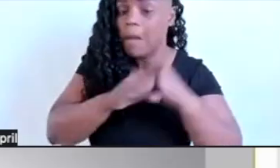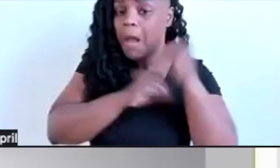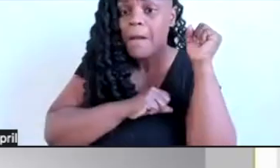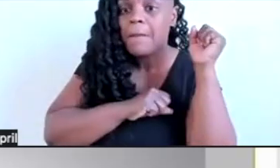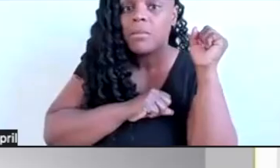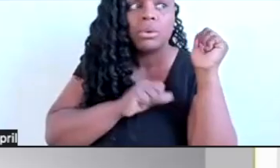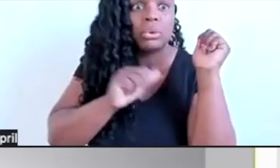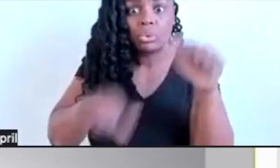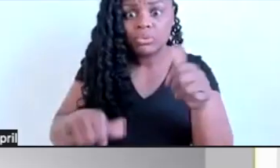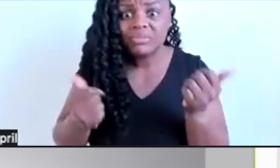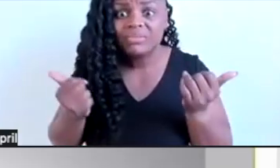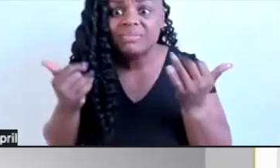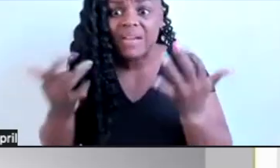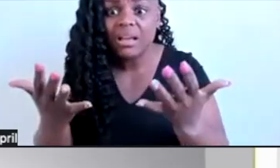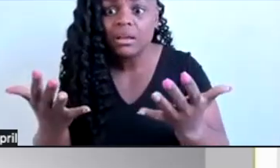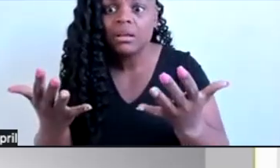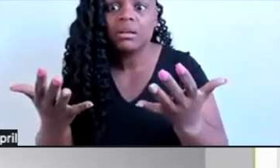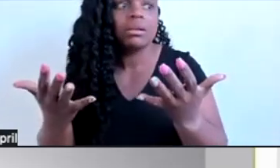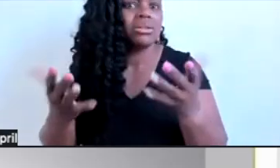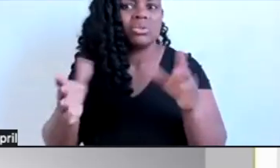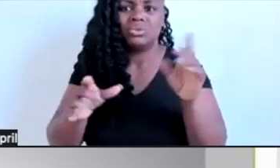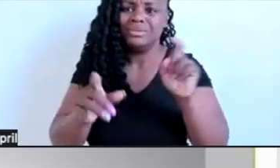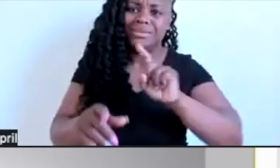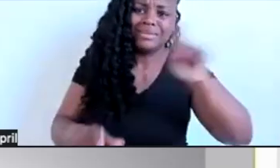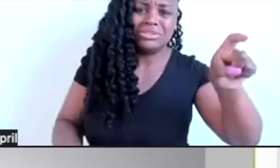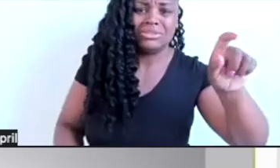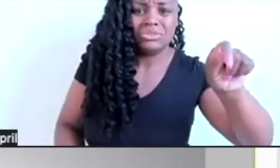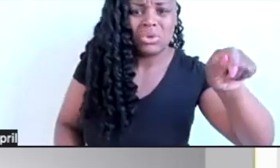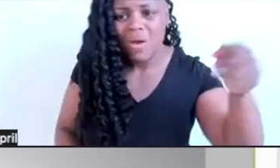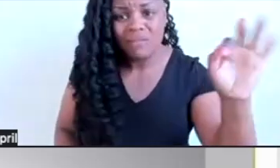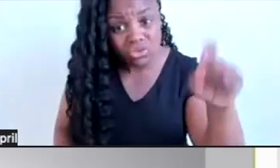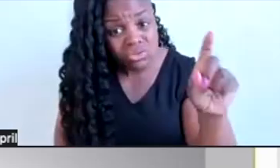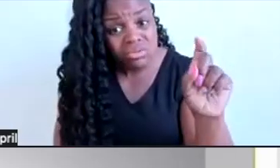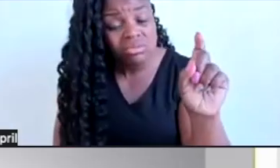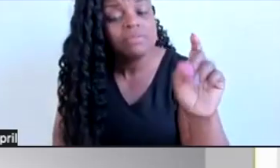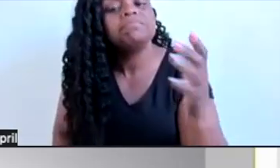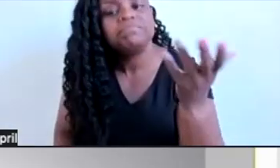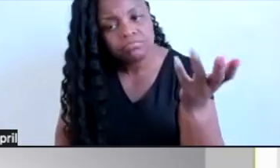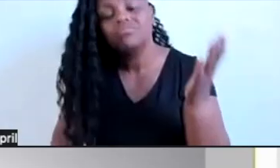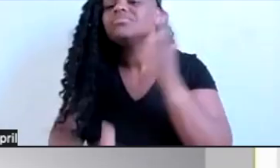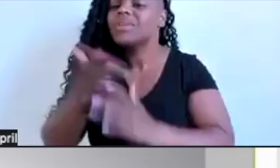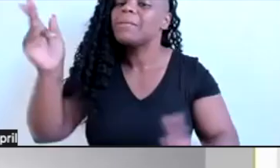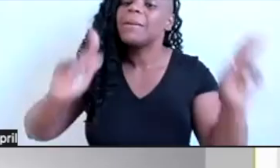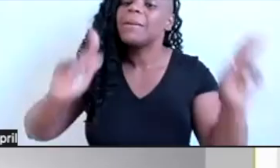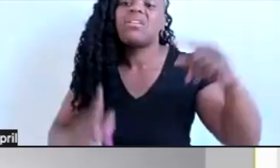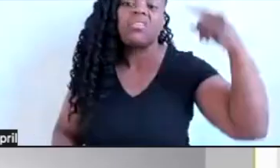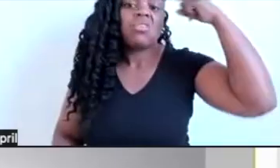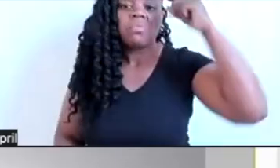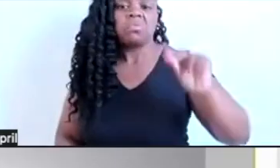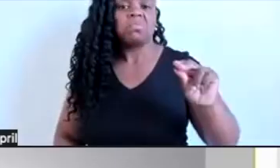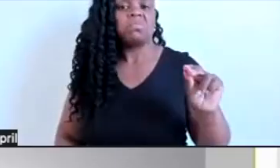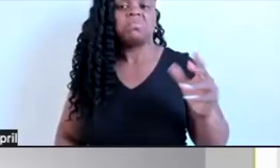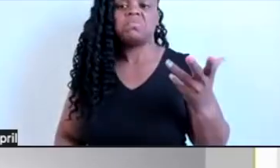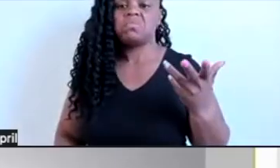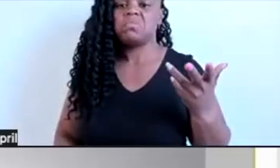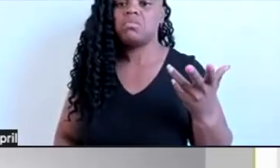the gas after an earthquake? The answer is no. You should only turn off the natural gas if you